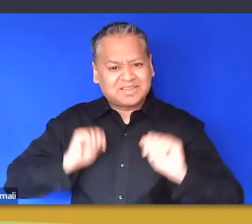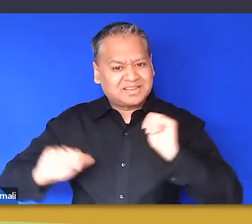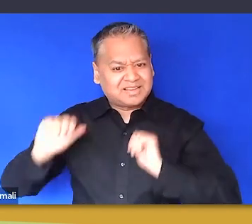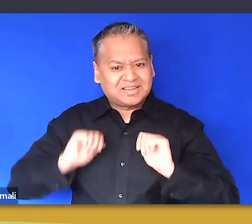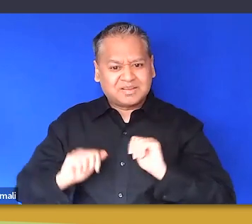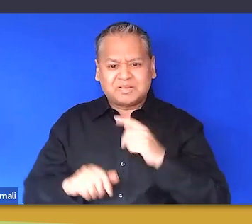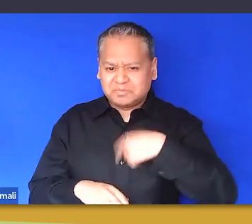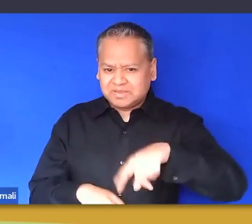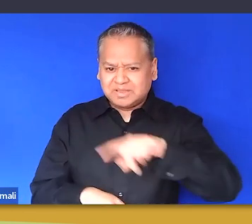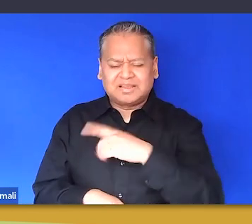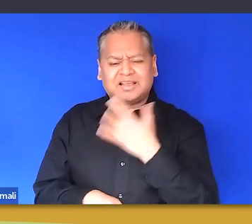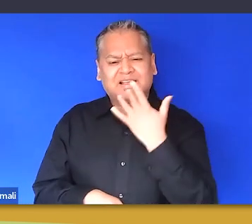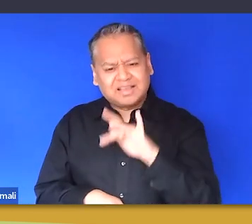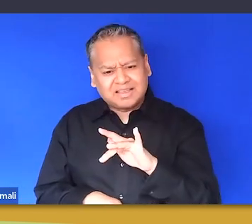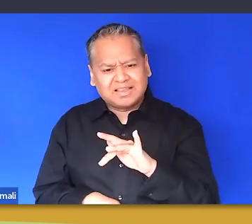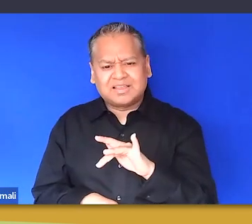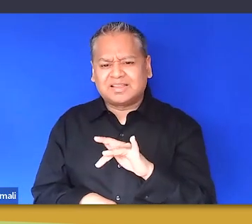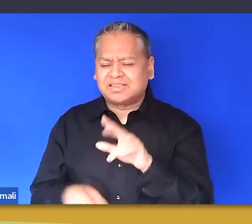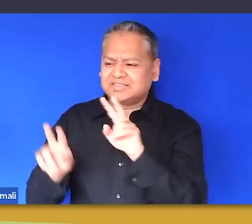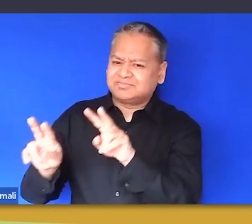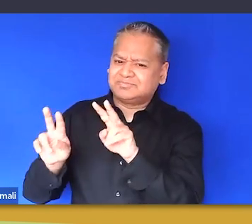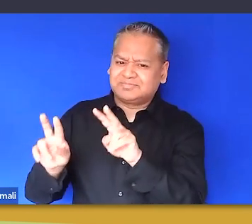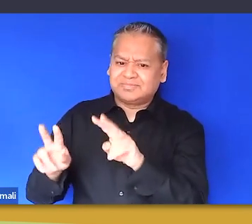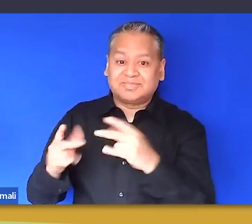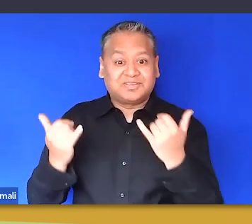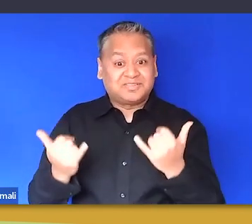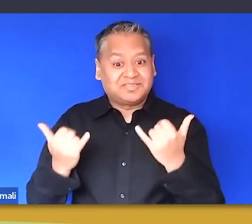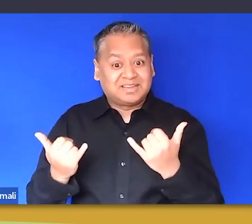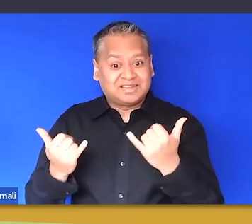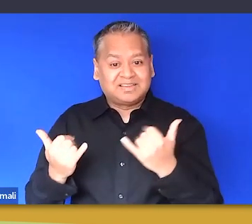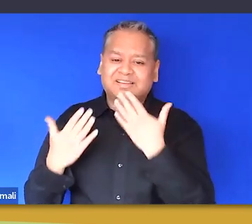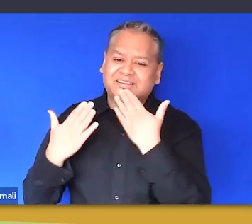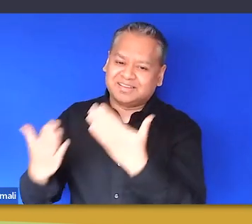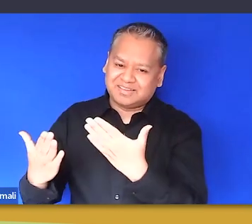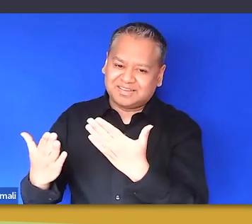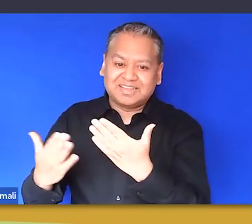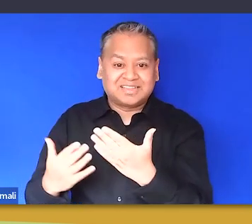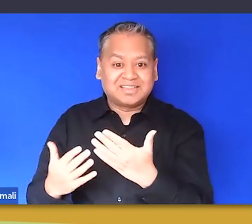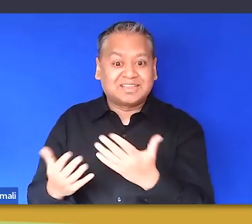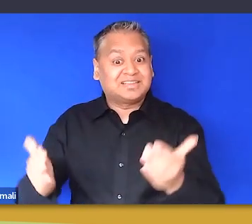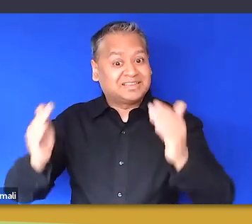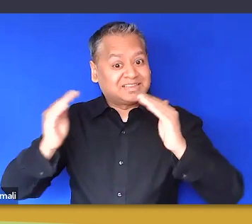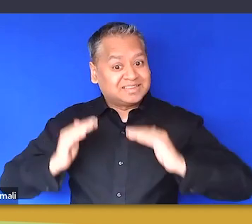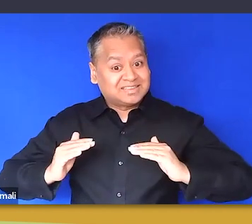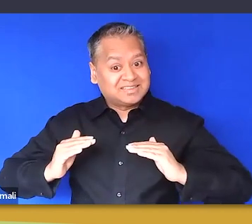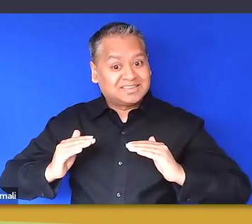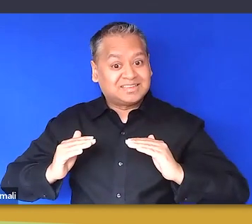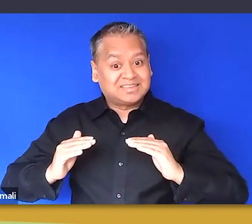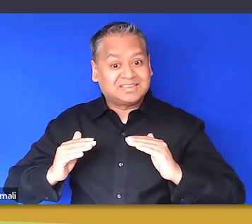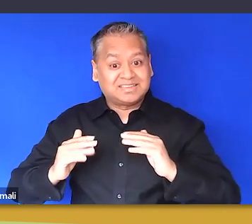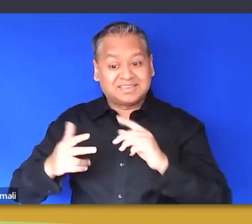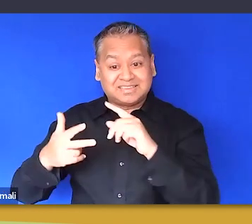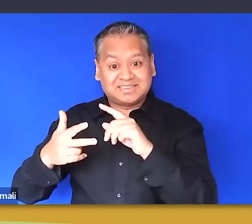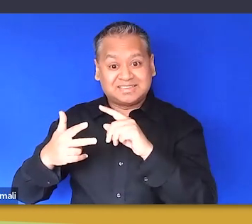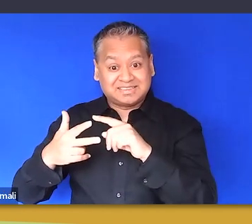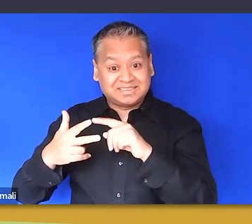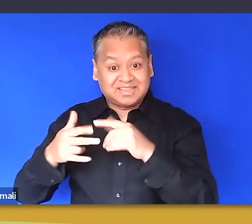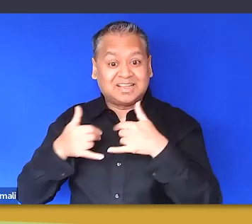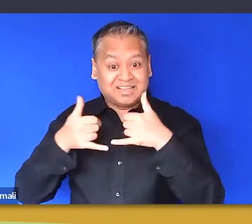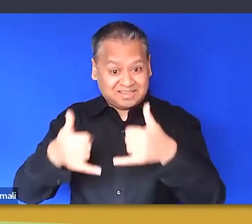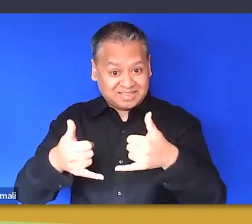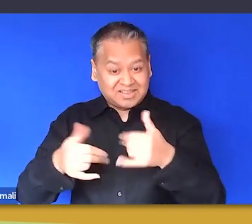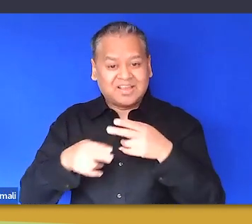blessed, and for you to bless us with that performance. Next is our Breaking Barriers Award. This is given to individuals